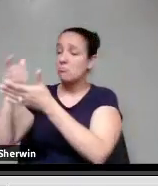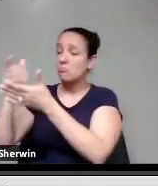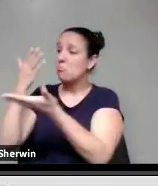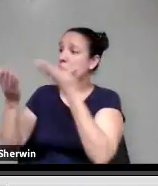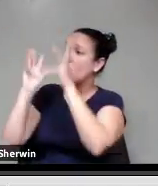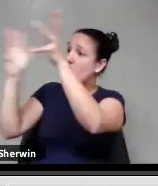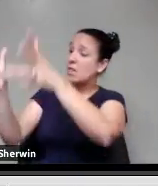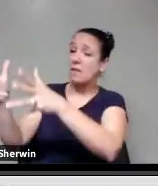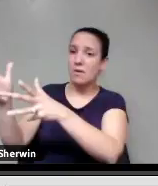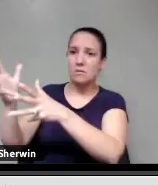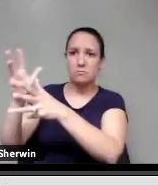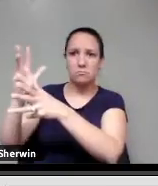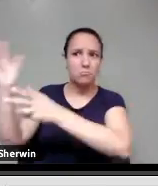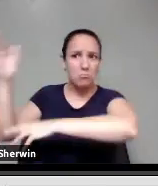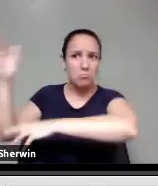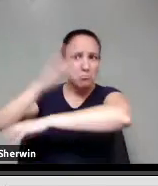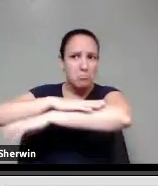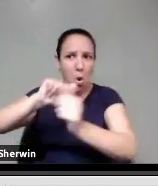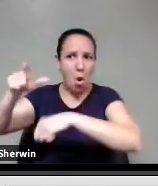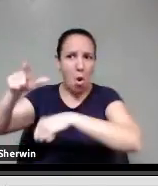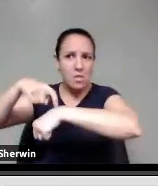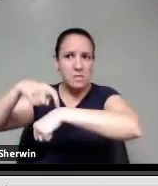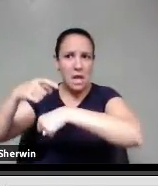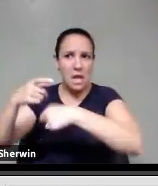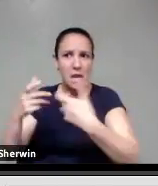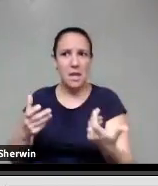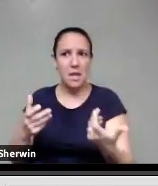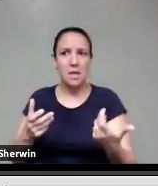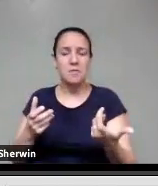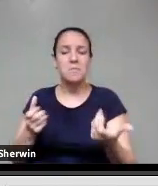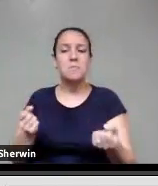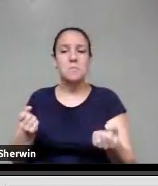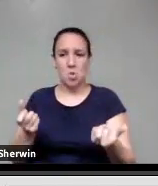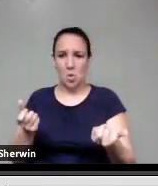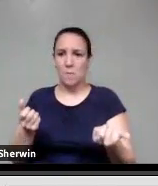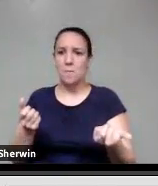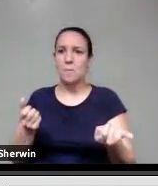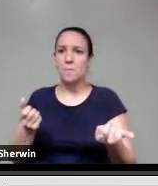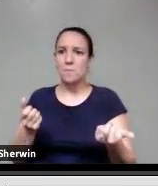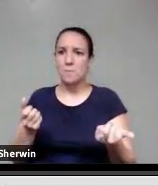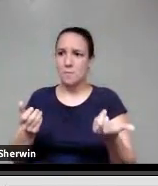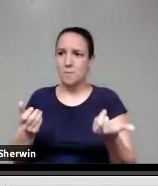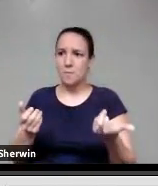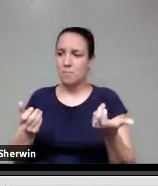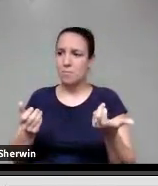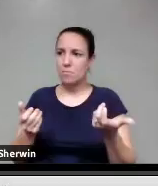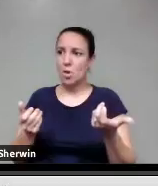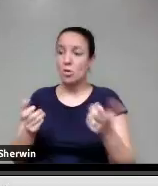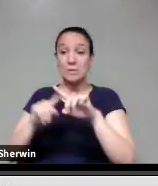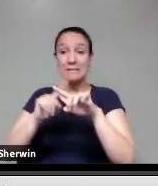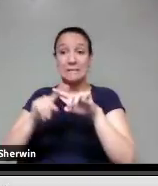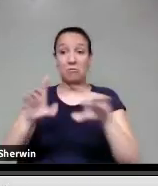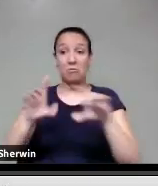the time and people might not notice it all the time, so you could have activities around that board or something to feature that